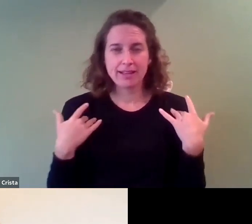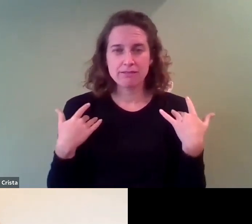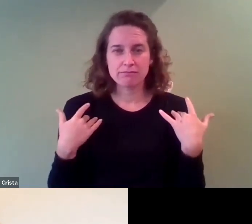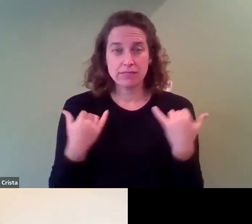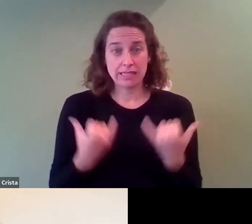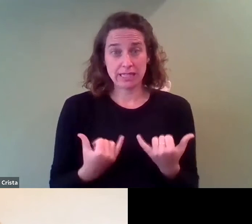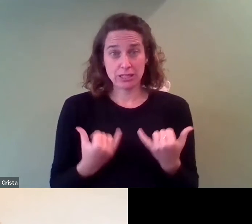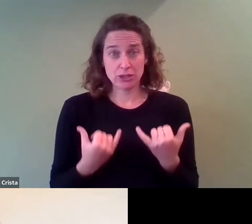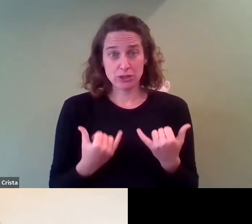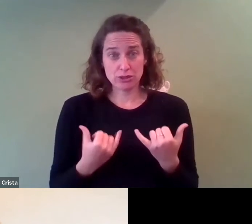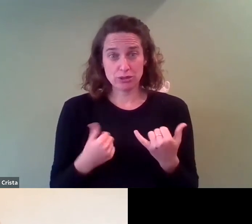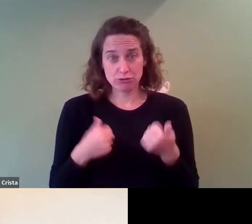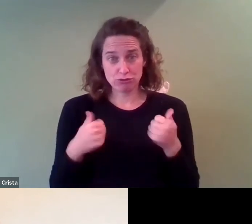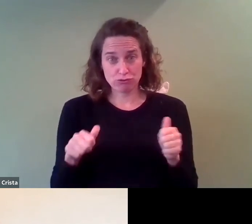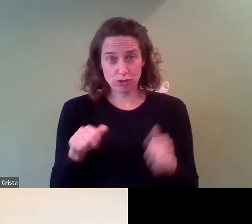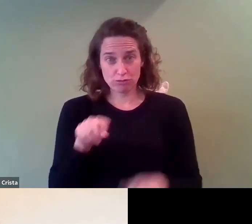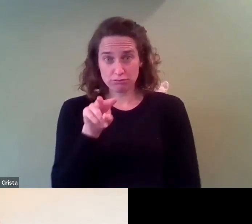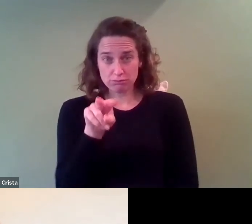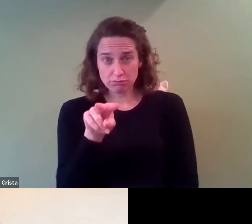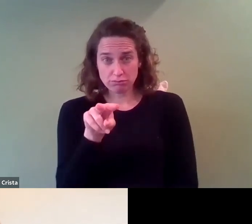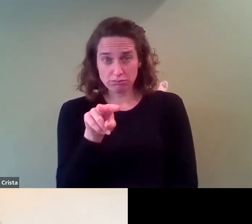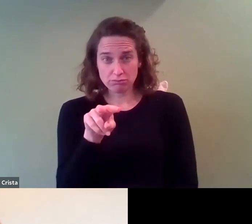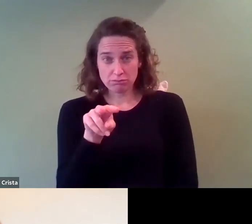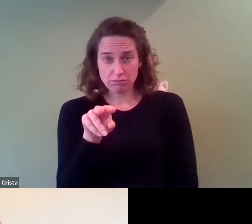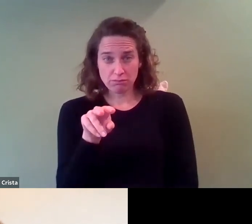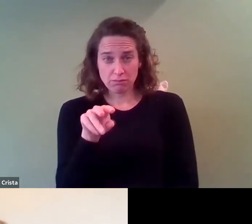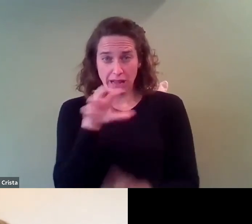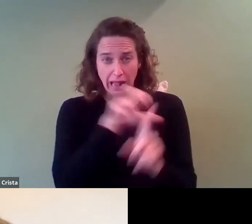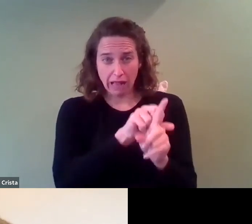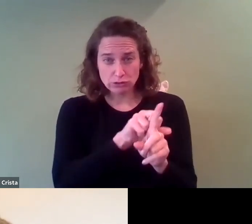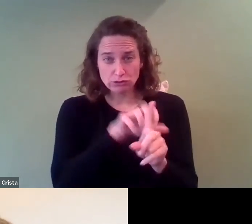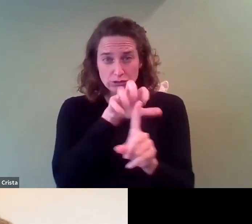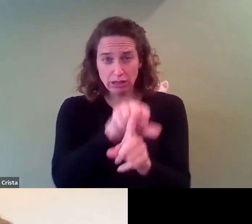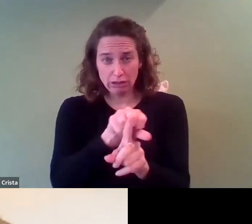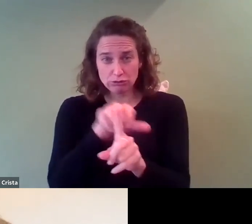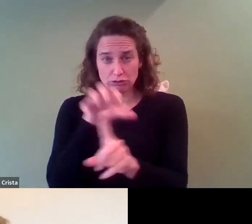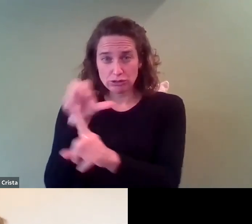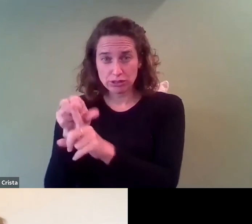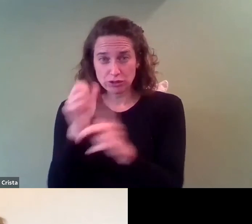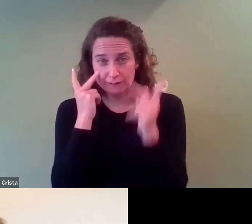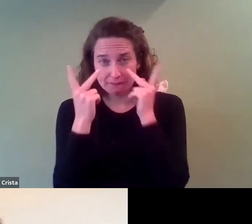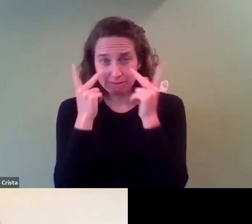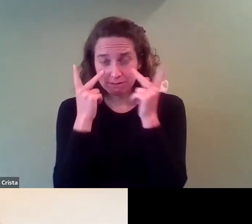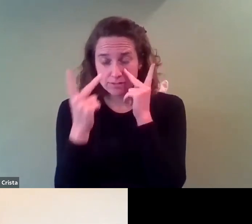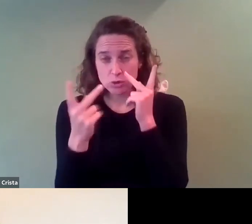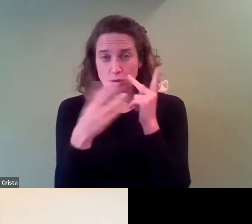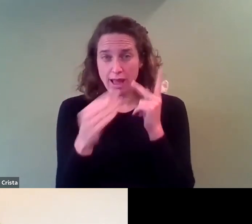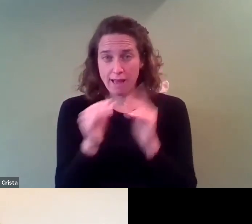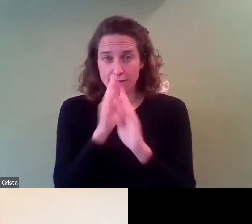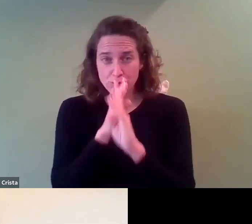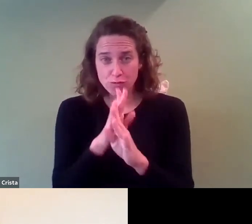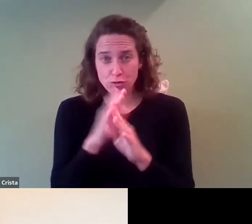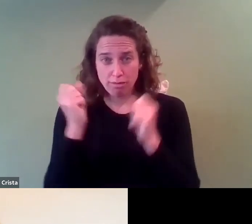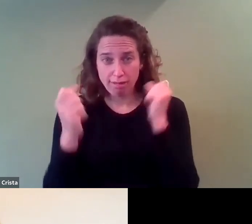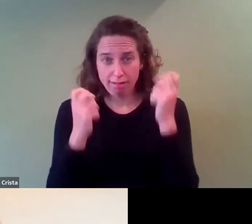you're busy trying to pick up all of those cues through purely visual and verbal interactions.